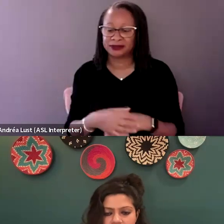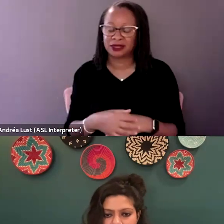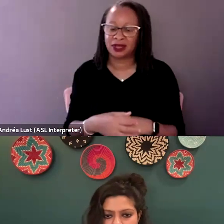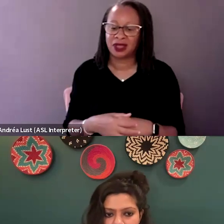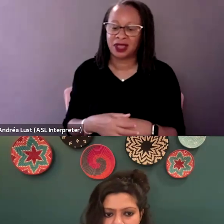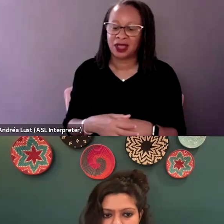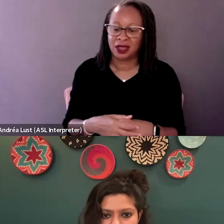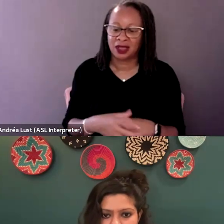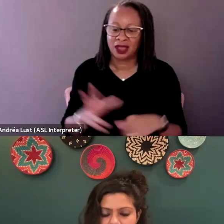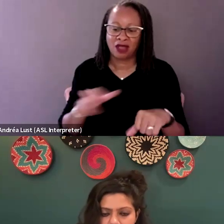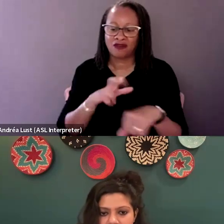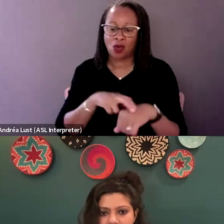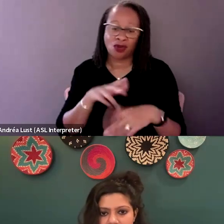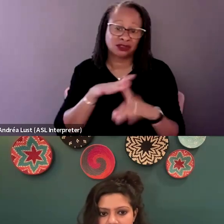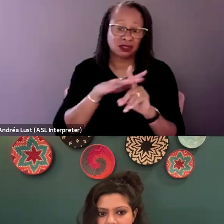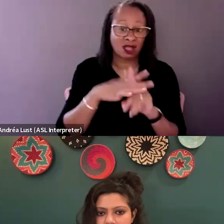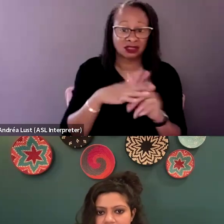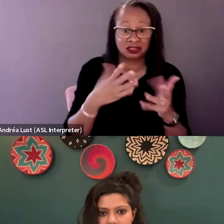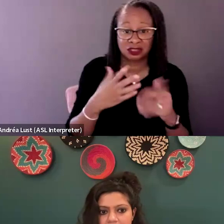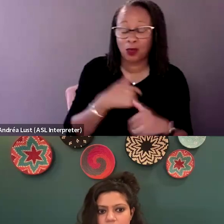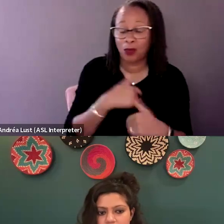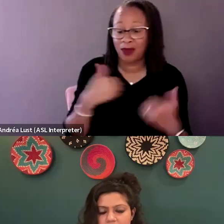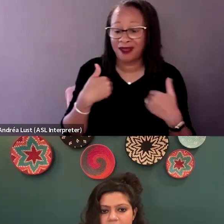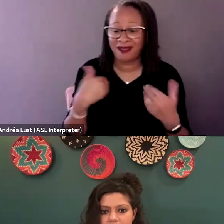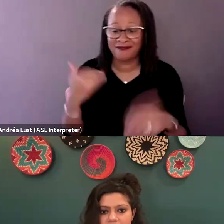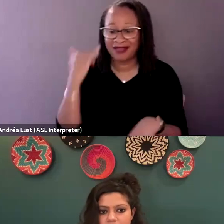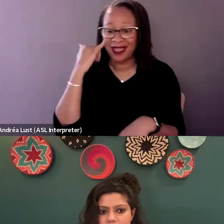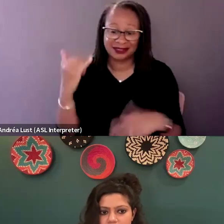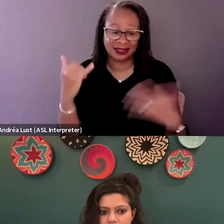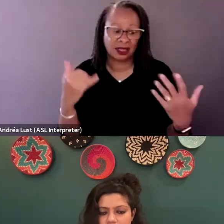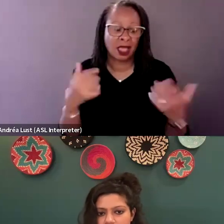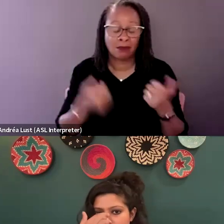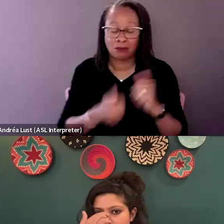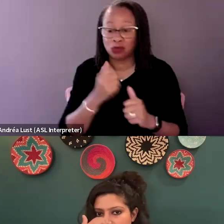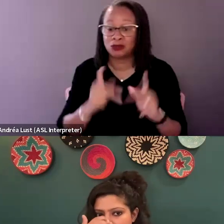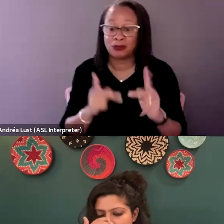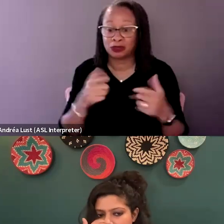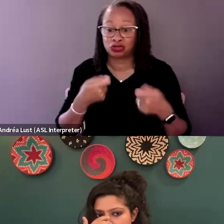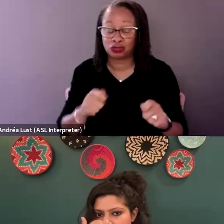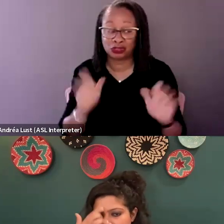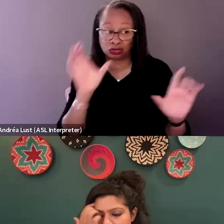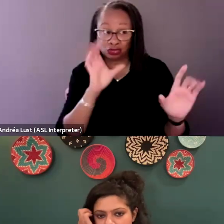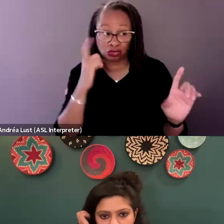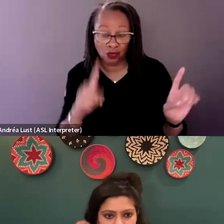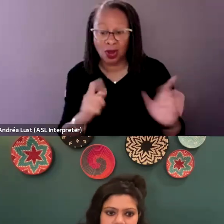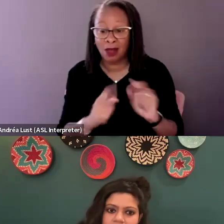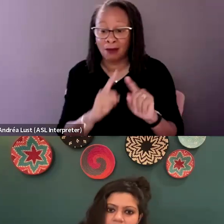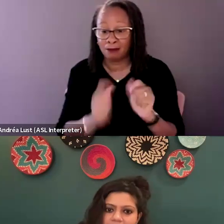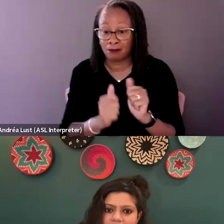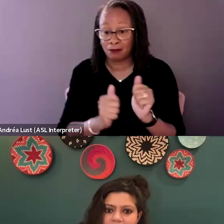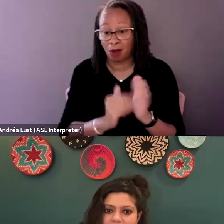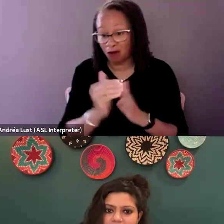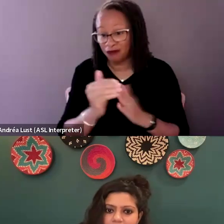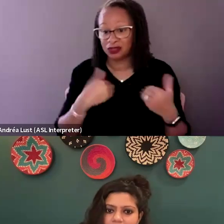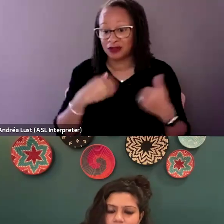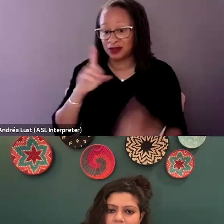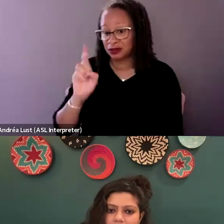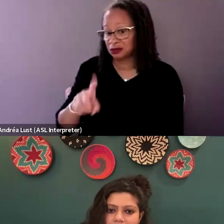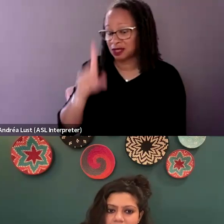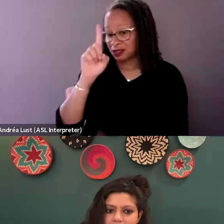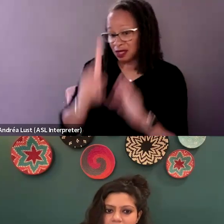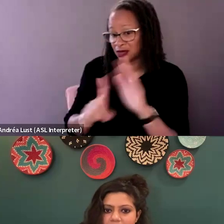like obvious, critical introspection that one has to do, which is that obviously one has acquired knowledge by the way of where